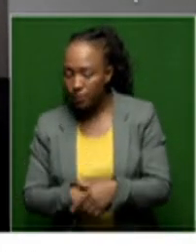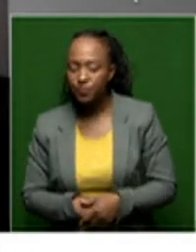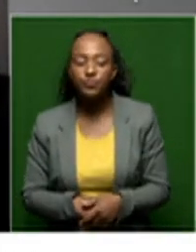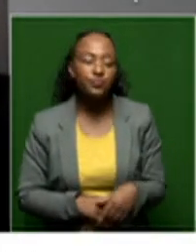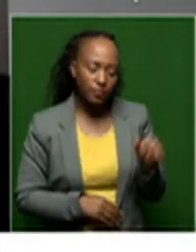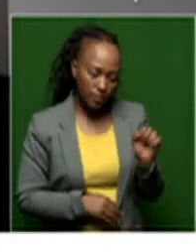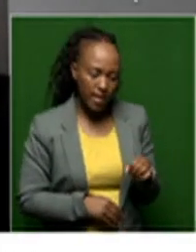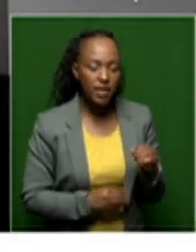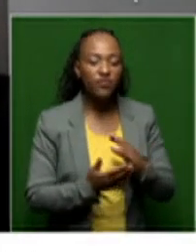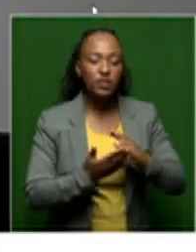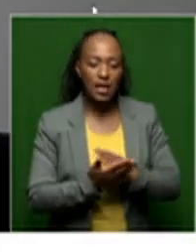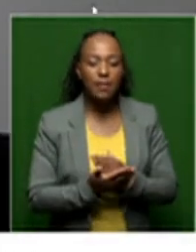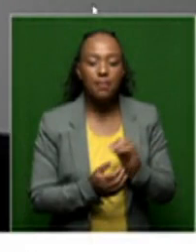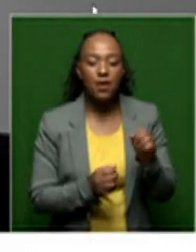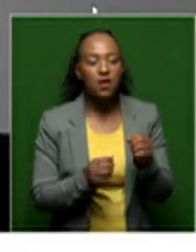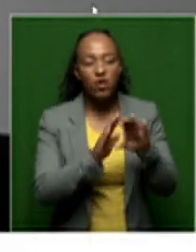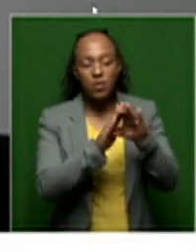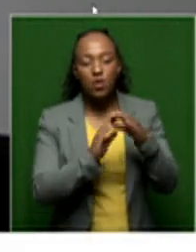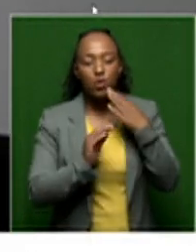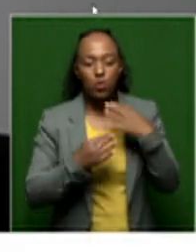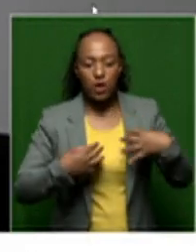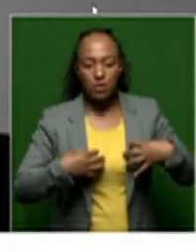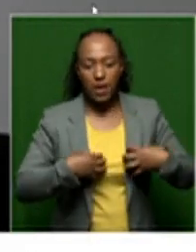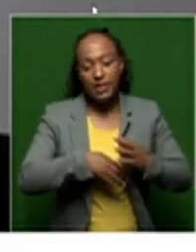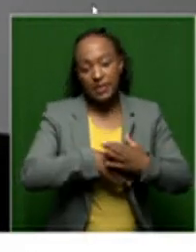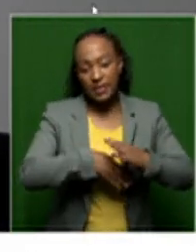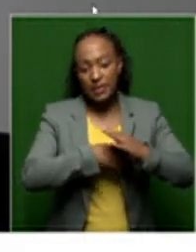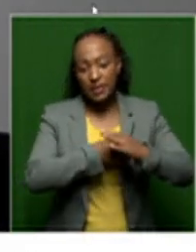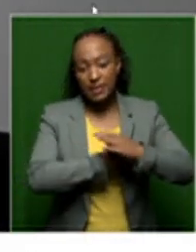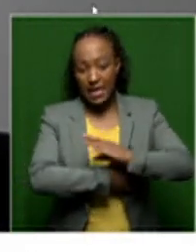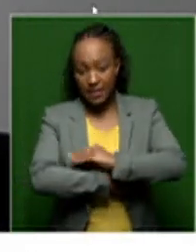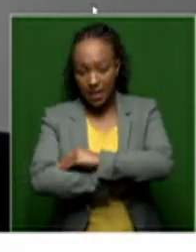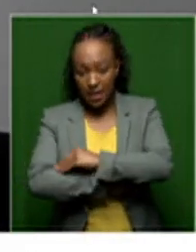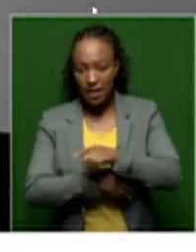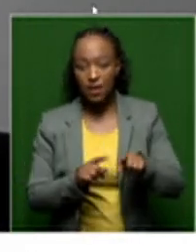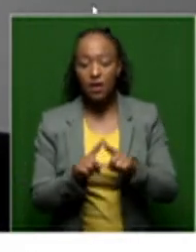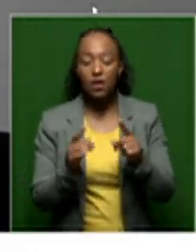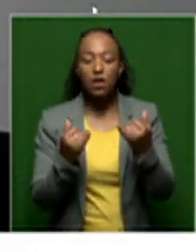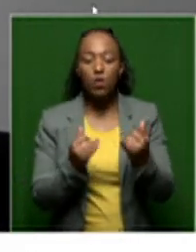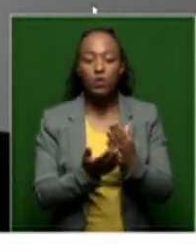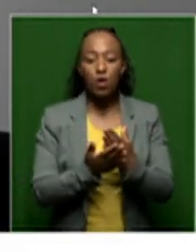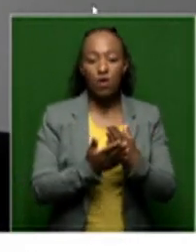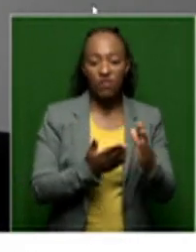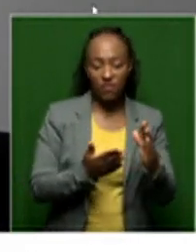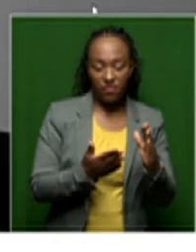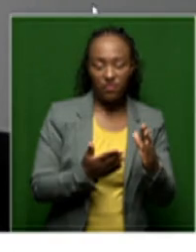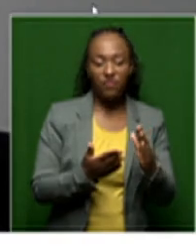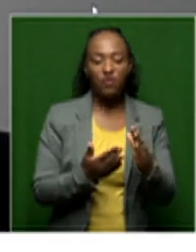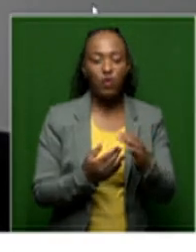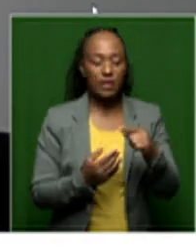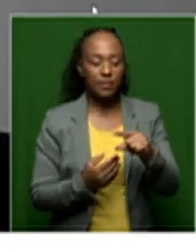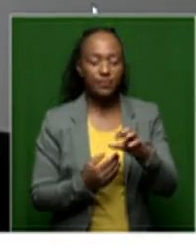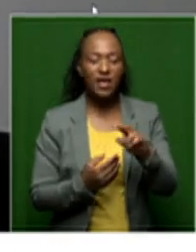yes. With breast cancer, we're obviously trying to elevate the awareness a little bit more with that genetic